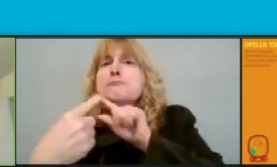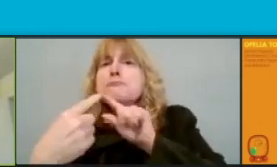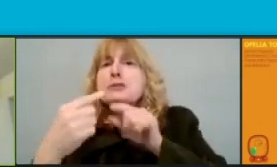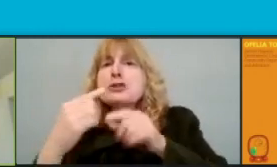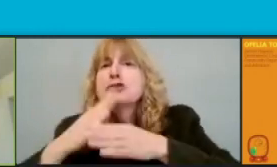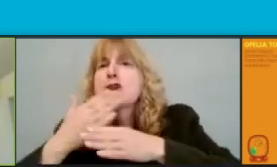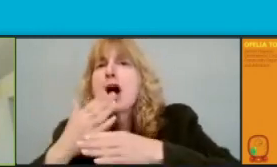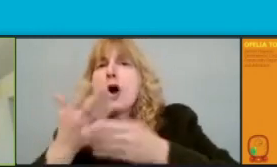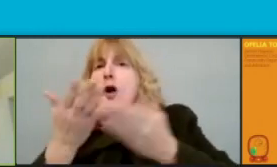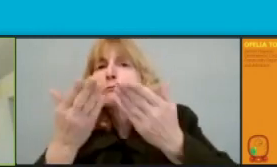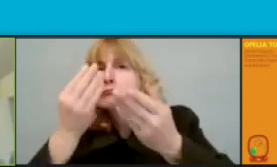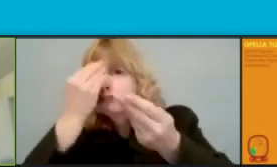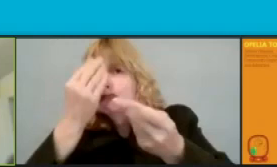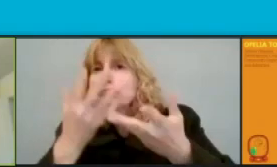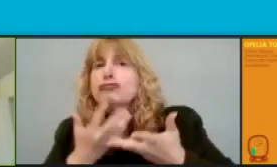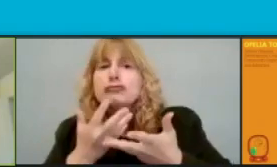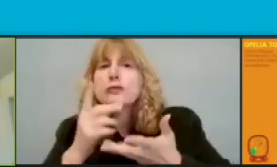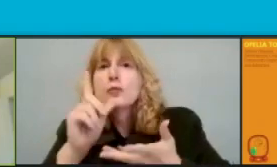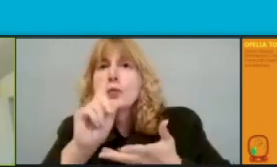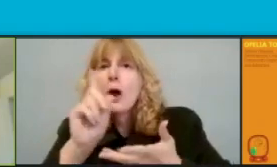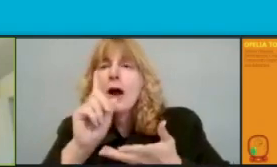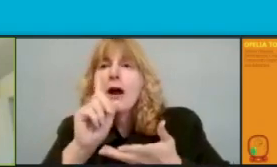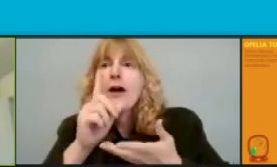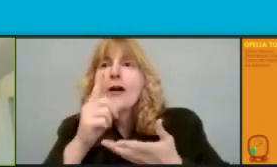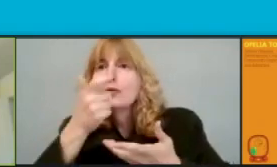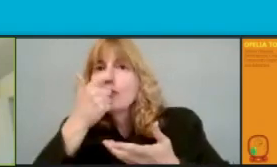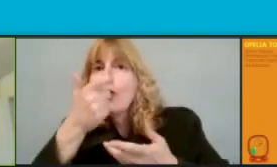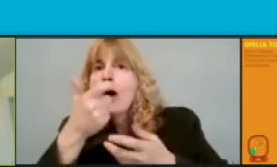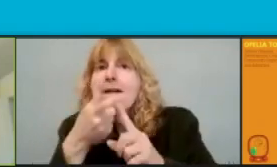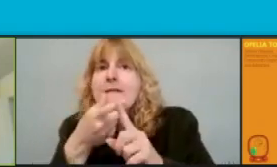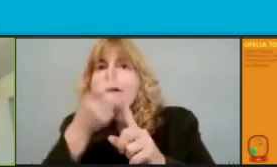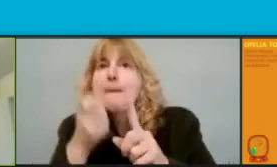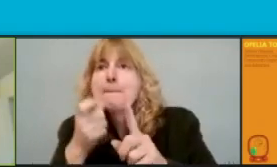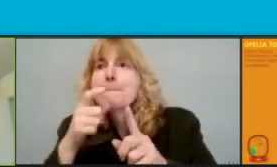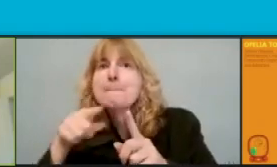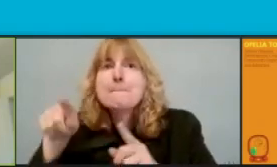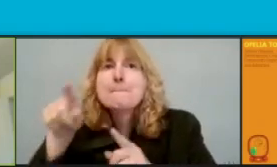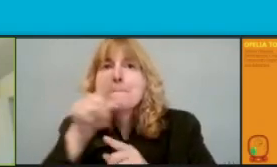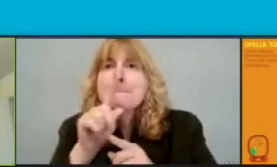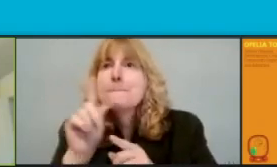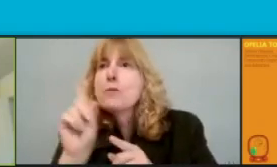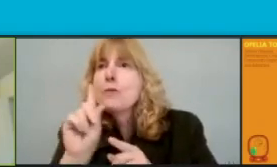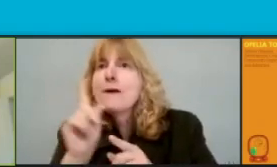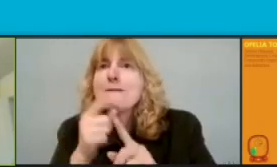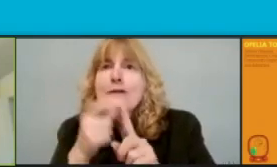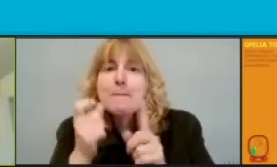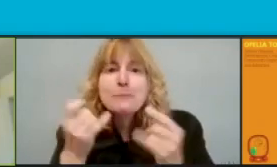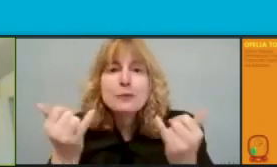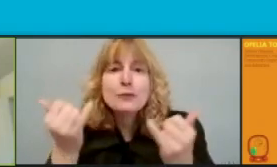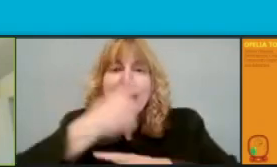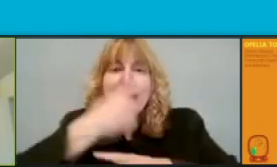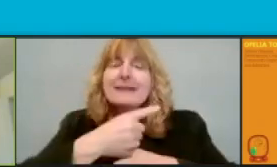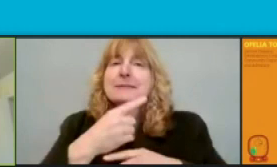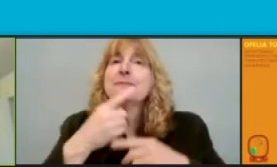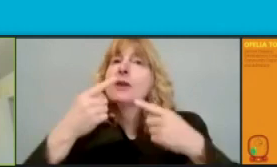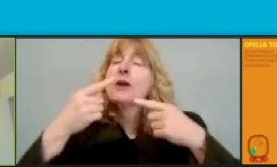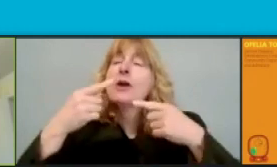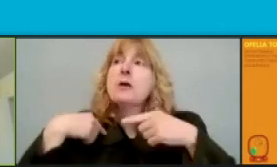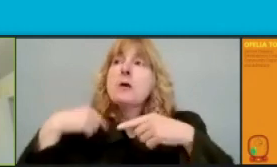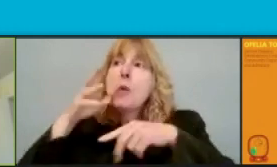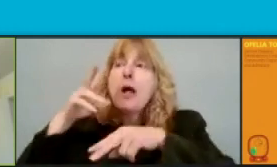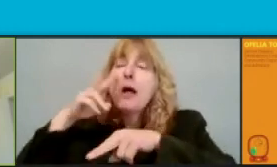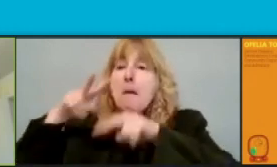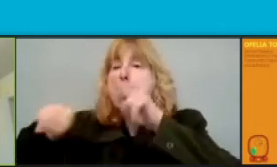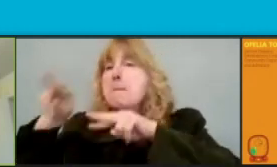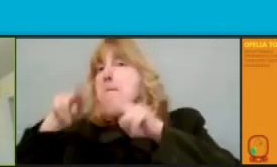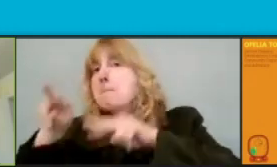from today? Just like make sure our moderators are on it right now. And while you do that, I have the pleasure